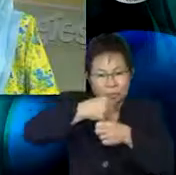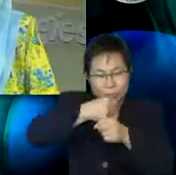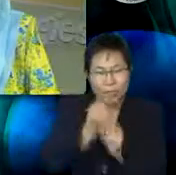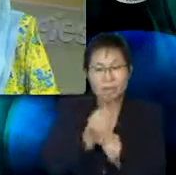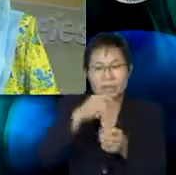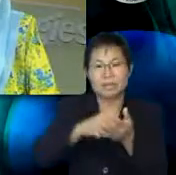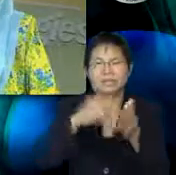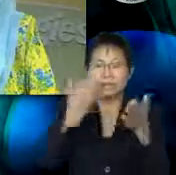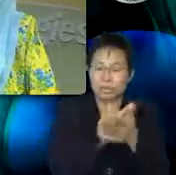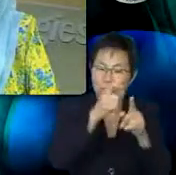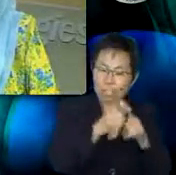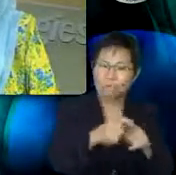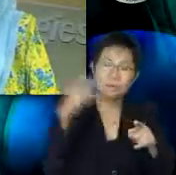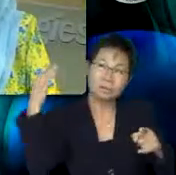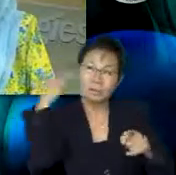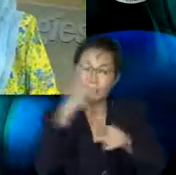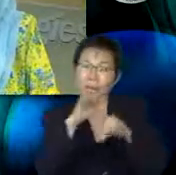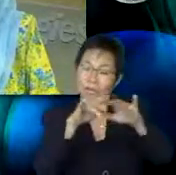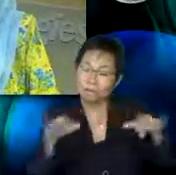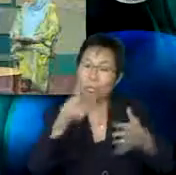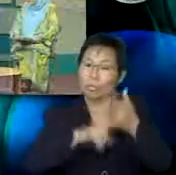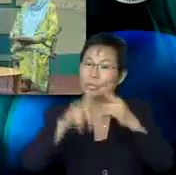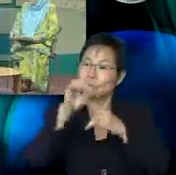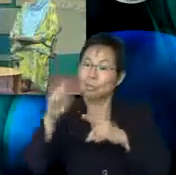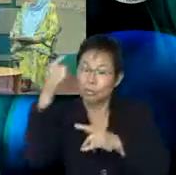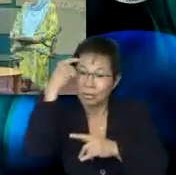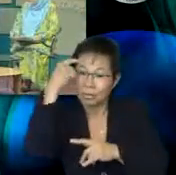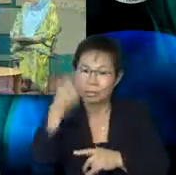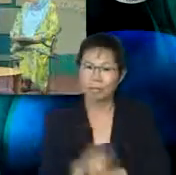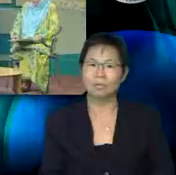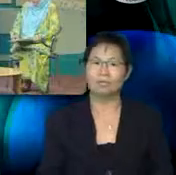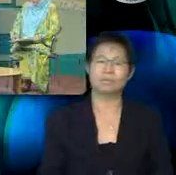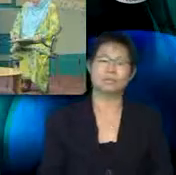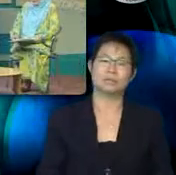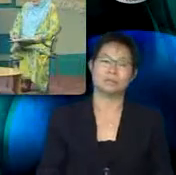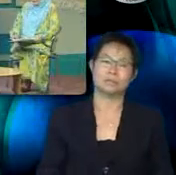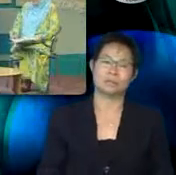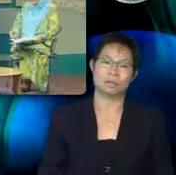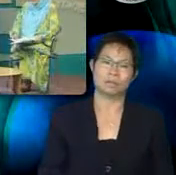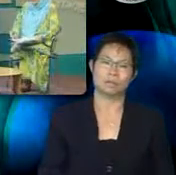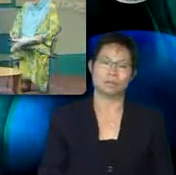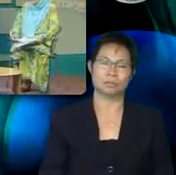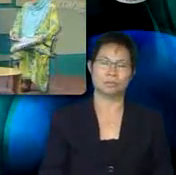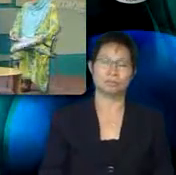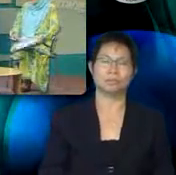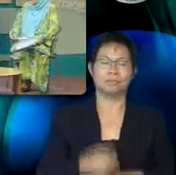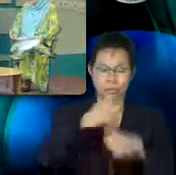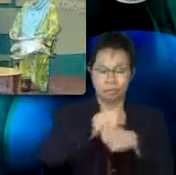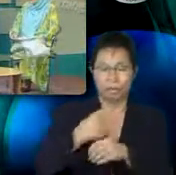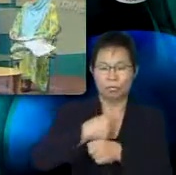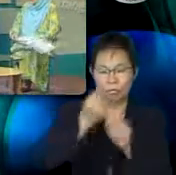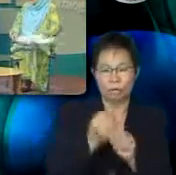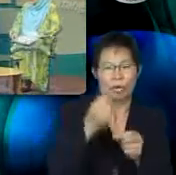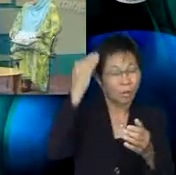its sound and spelling. What do you think of that? I noticed that she moved from the familiar to